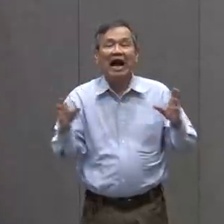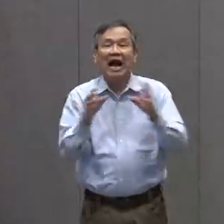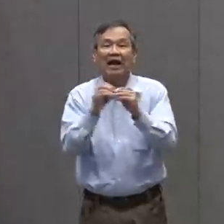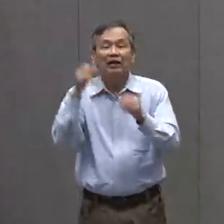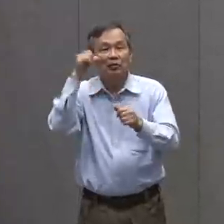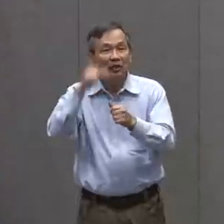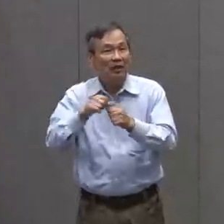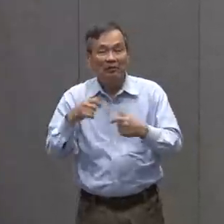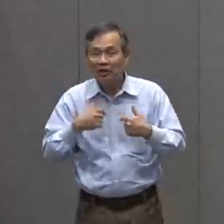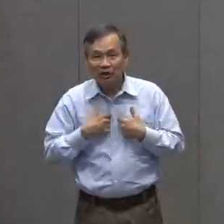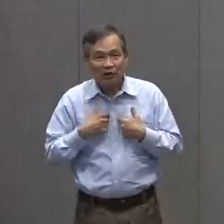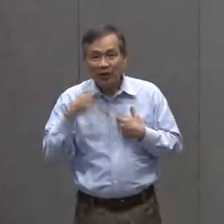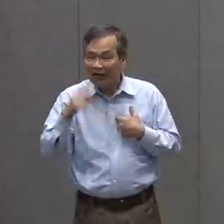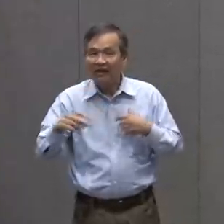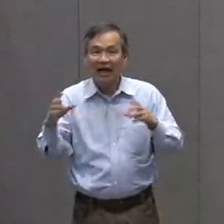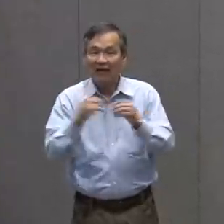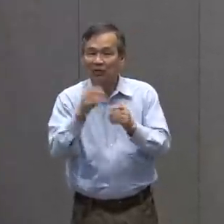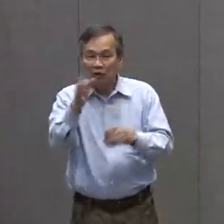Give me that.